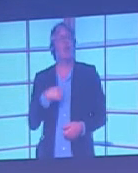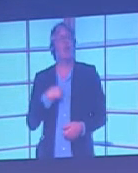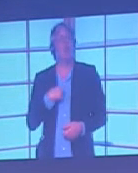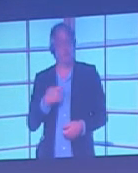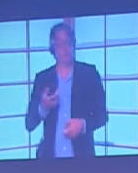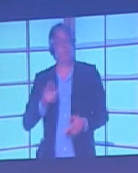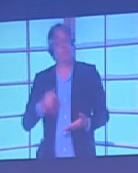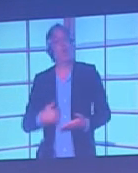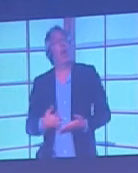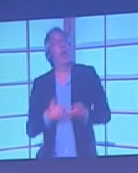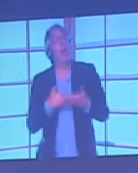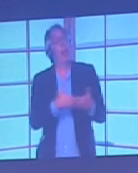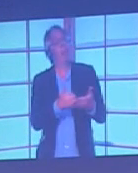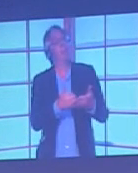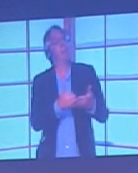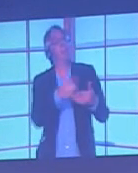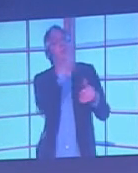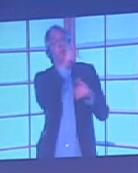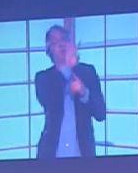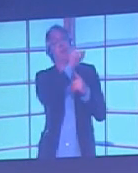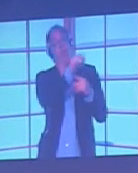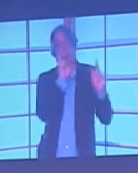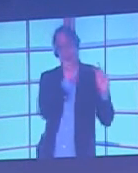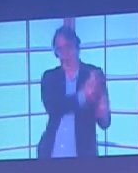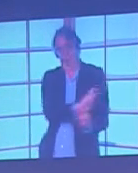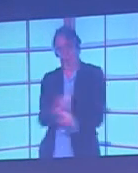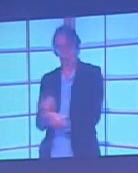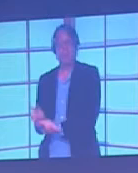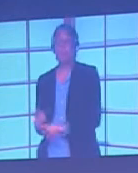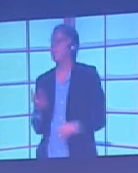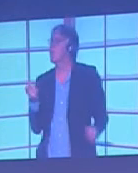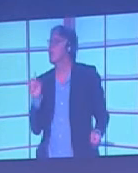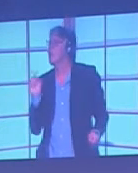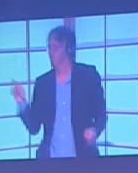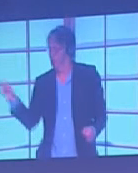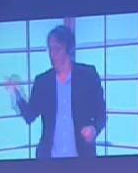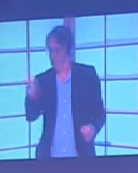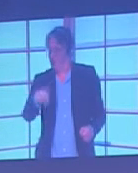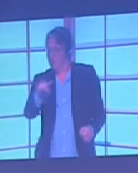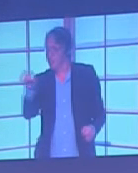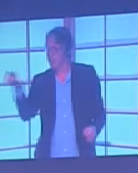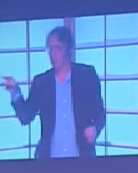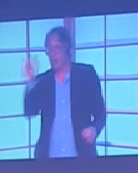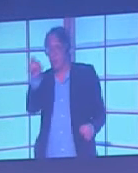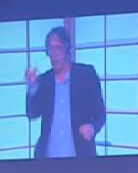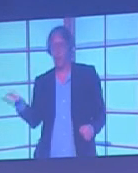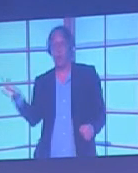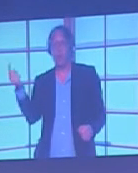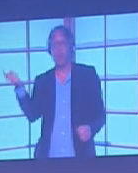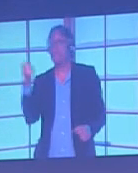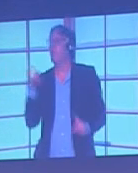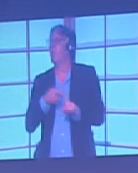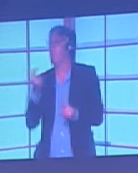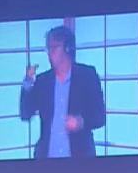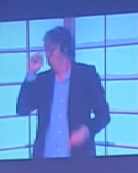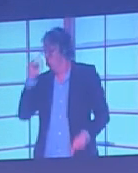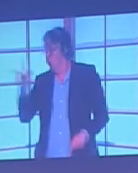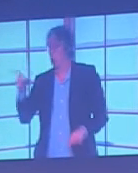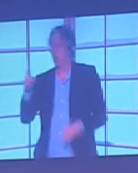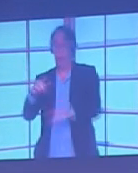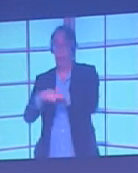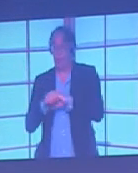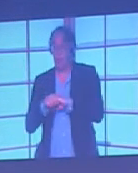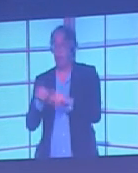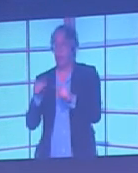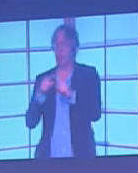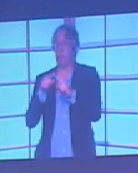new criterion. There are people here from some countries. I can think straight away of Germany and England